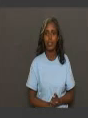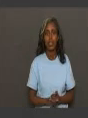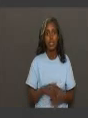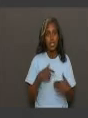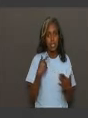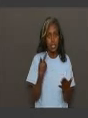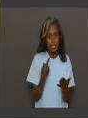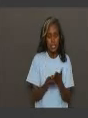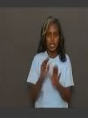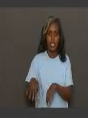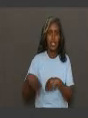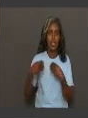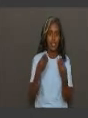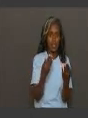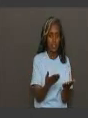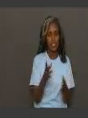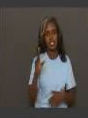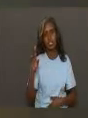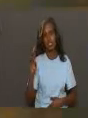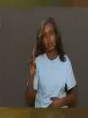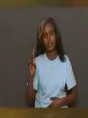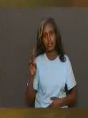This gives us 7.